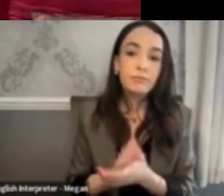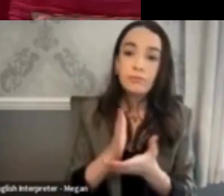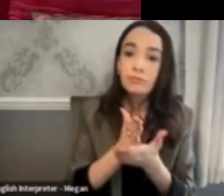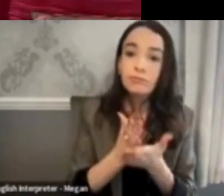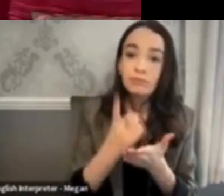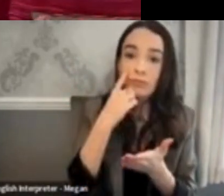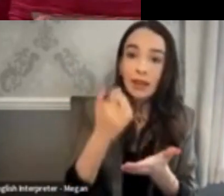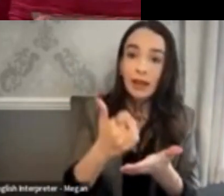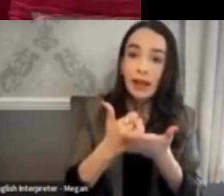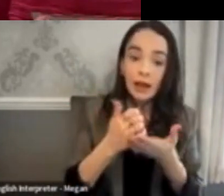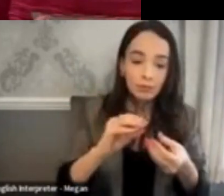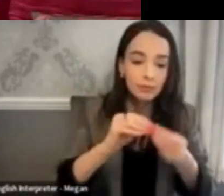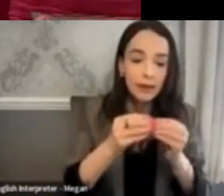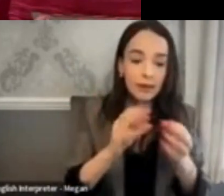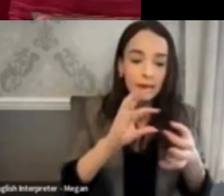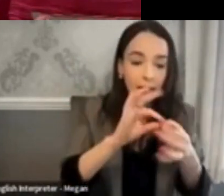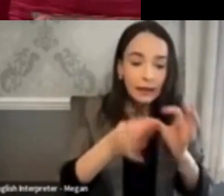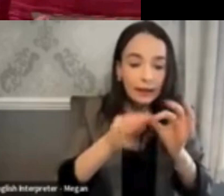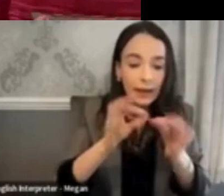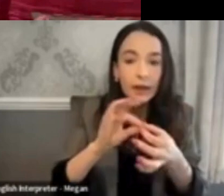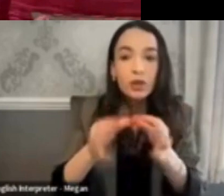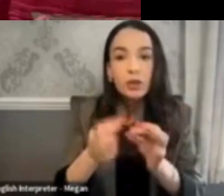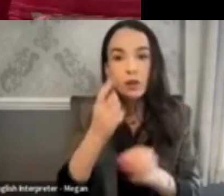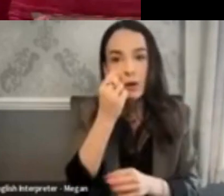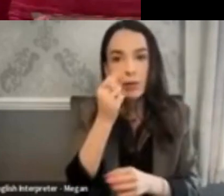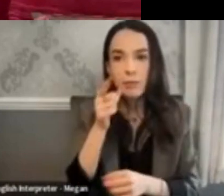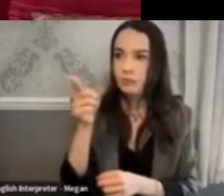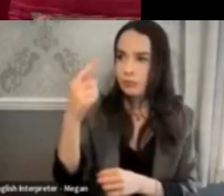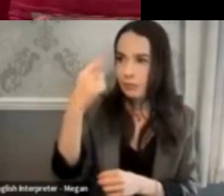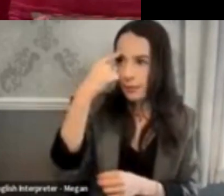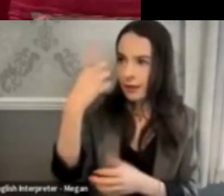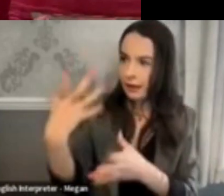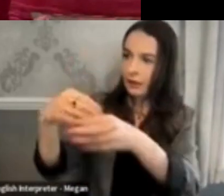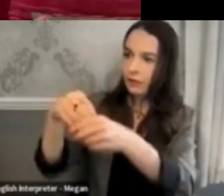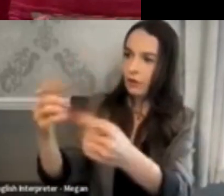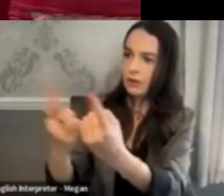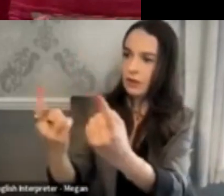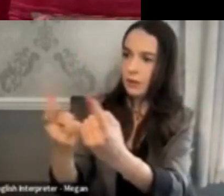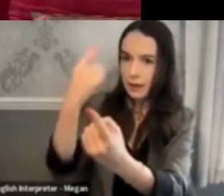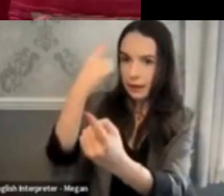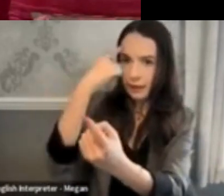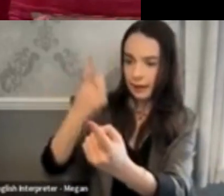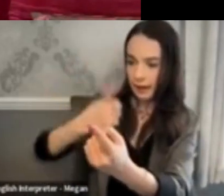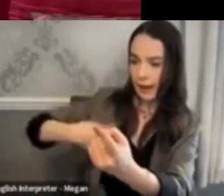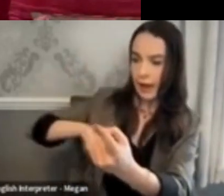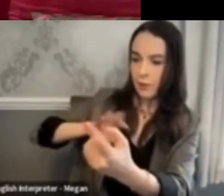if you're involved in something that you think could benefit from our engagement, please let us know.